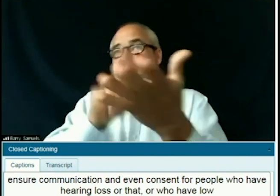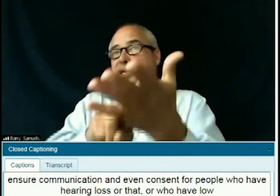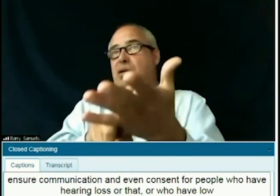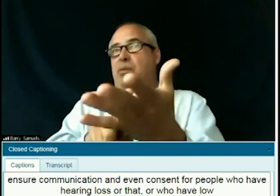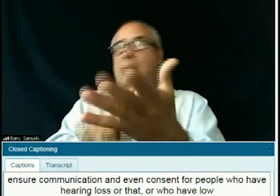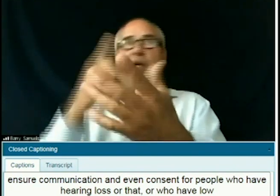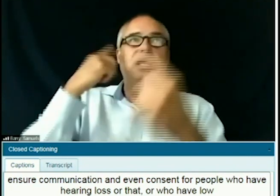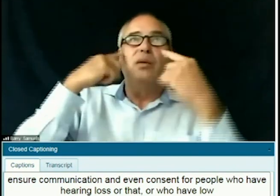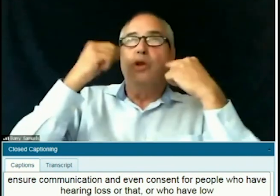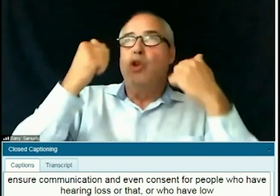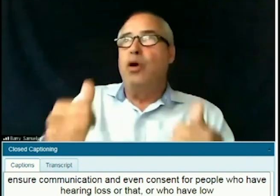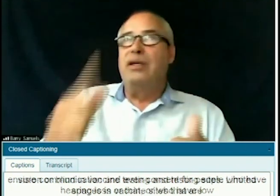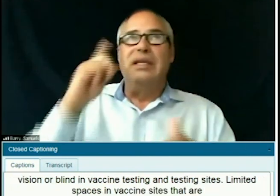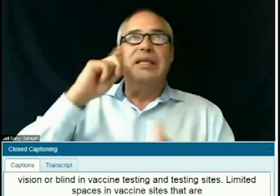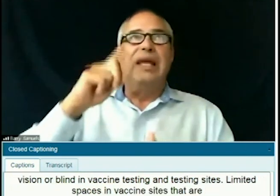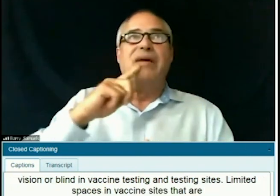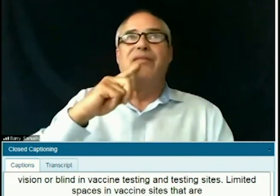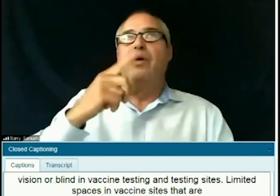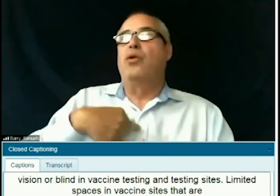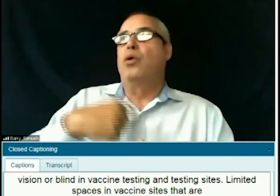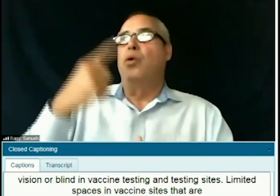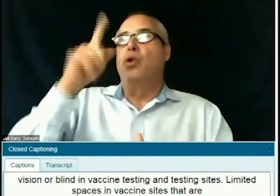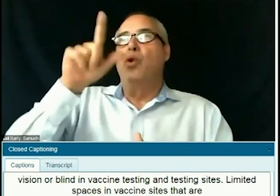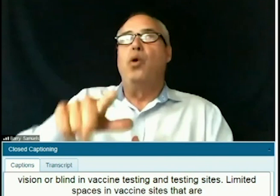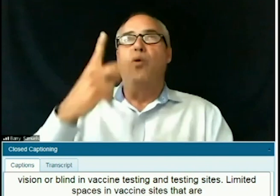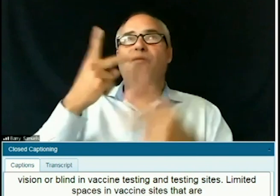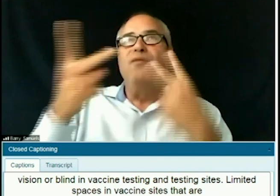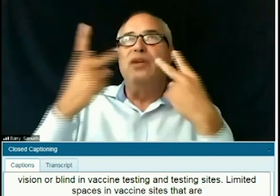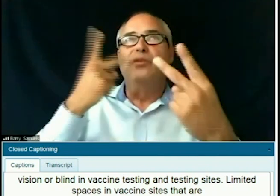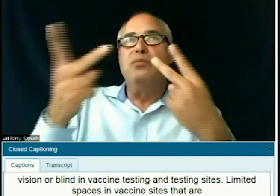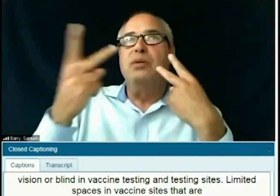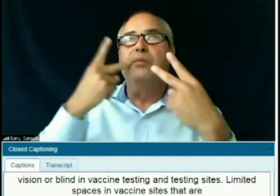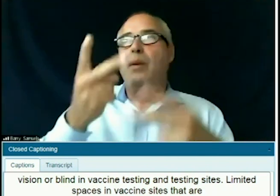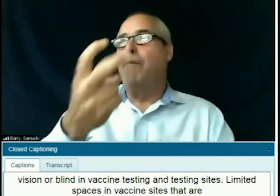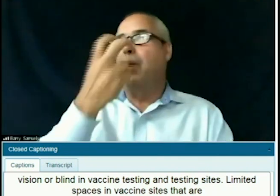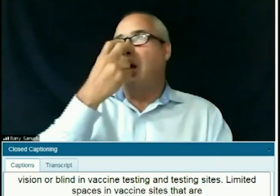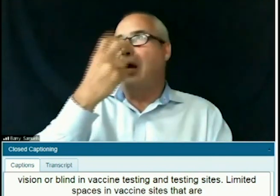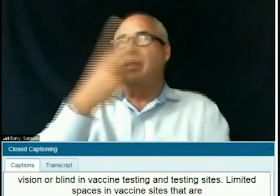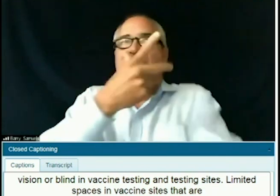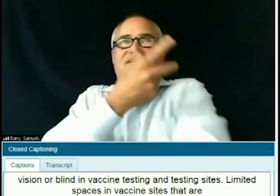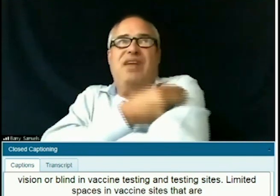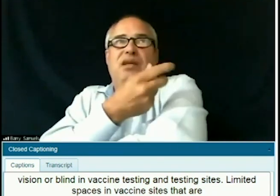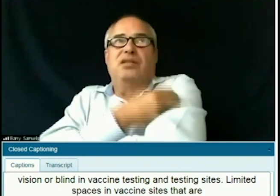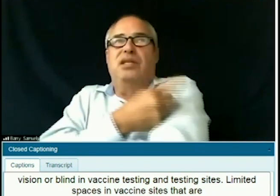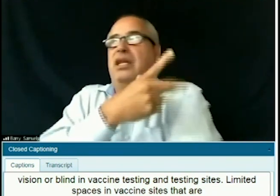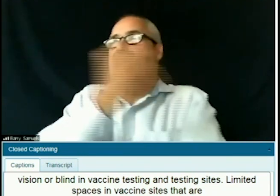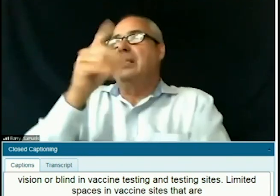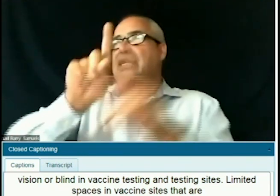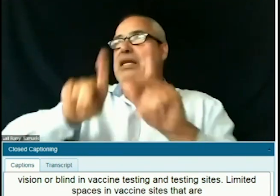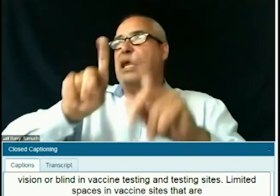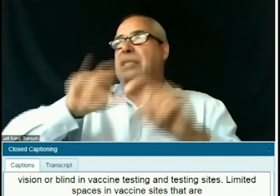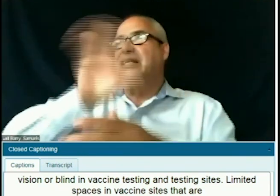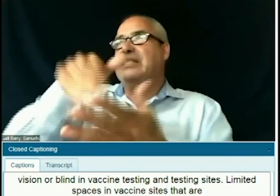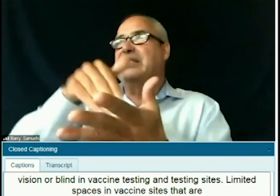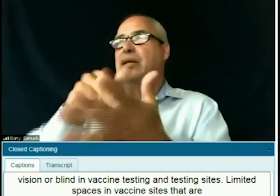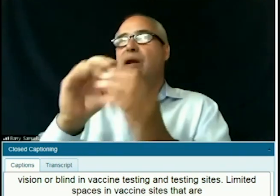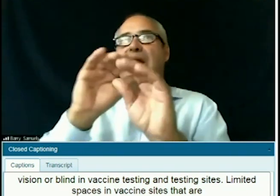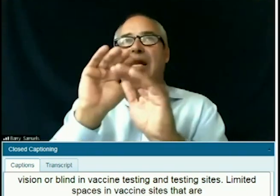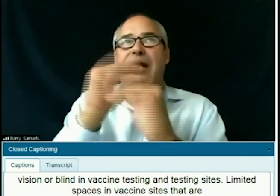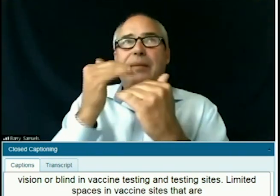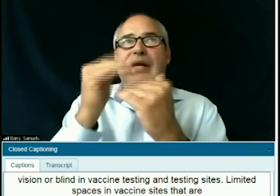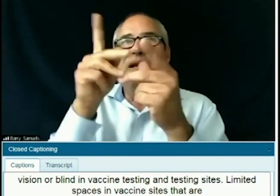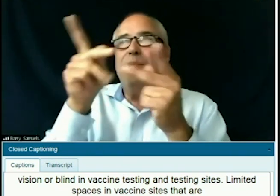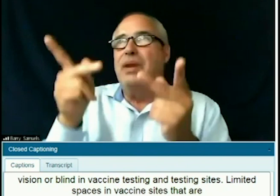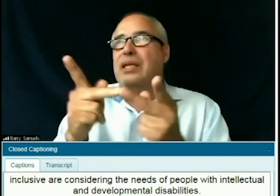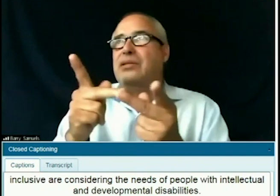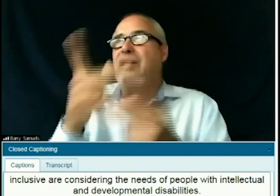loss or are deaf or who have low vision or are blind in vaccine testing and testing sites. Limited spaces in